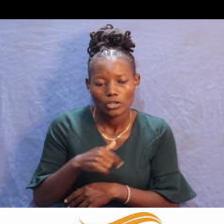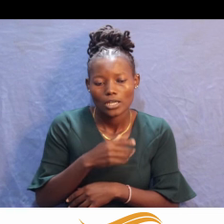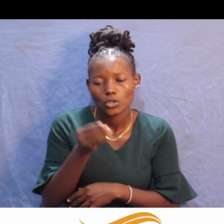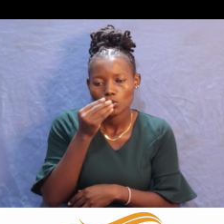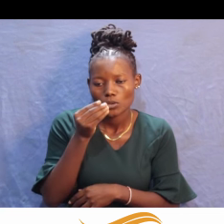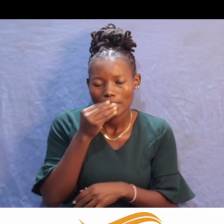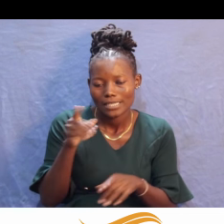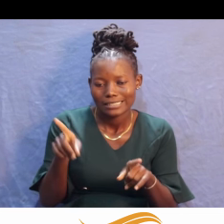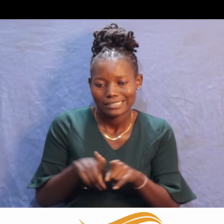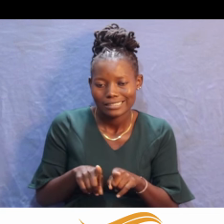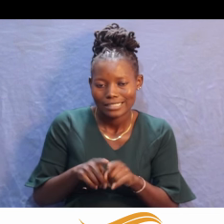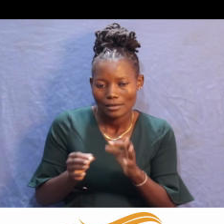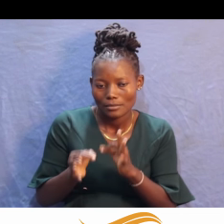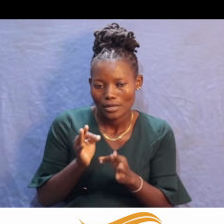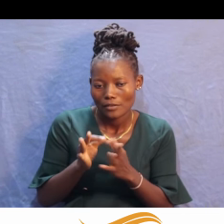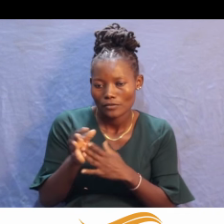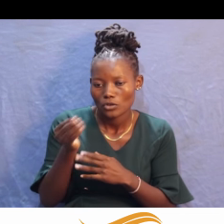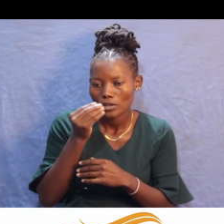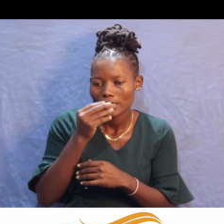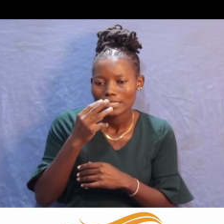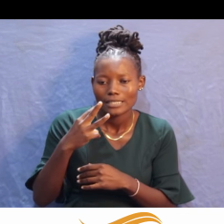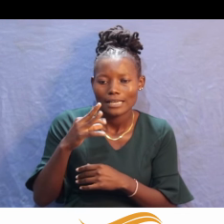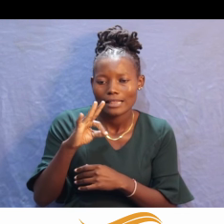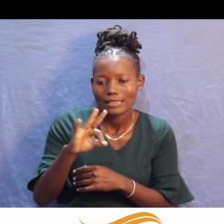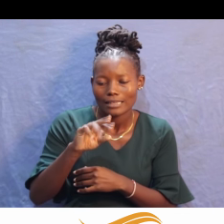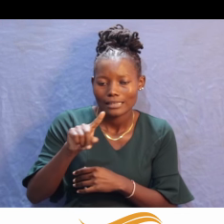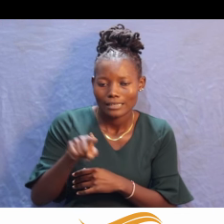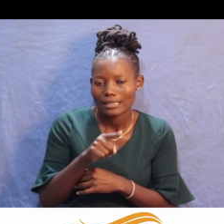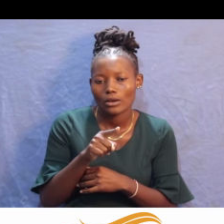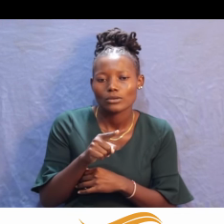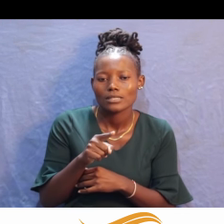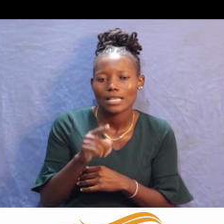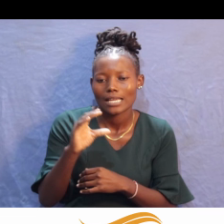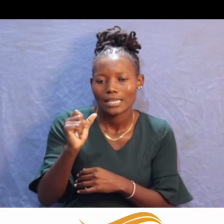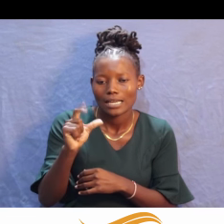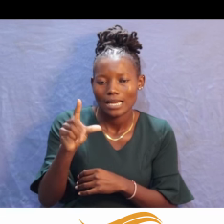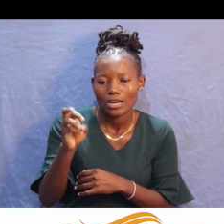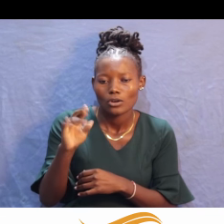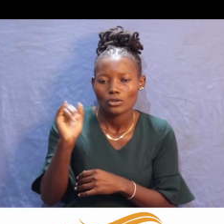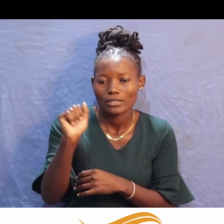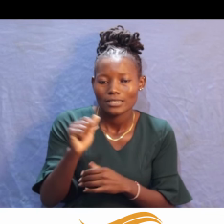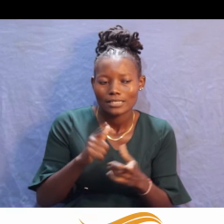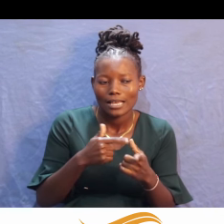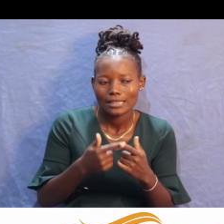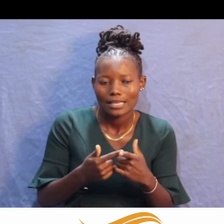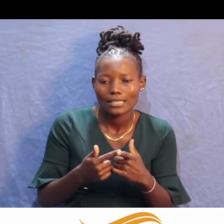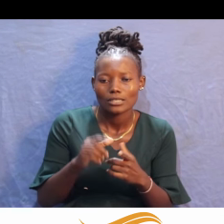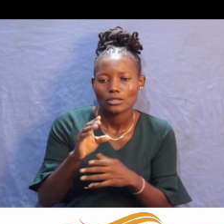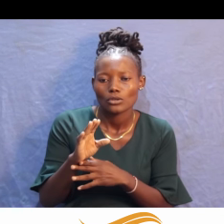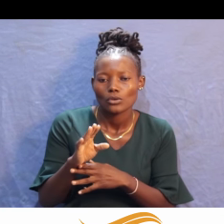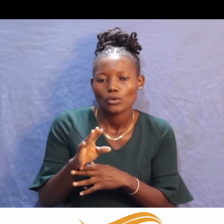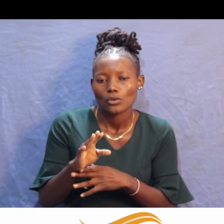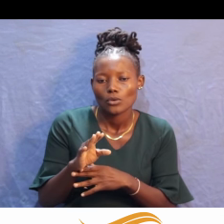And even simpler, if you take in 3,000 calories and you burn 3,000, you're going to have no change in body weight. If you take